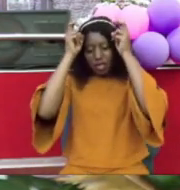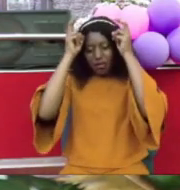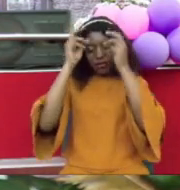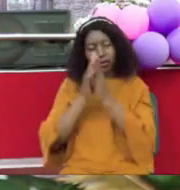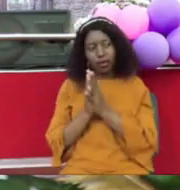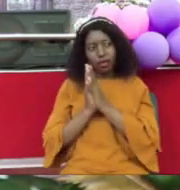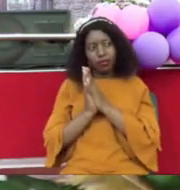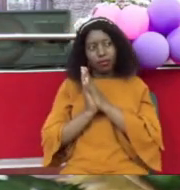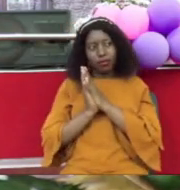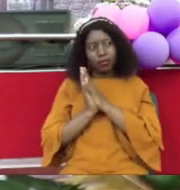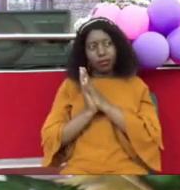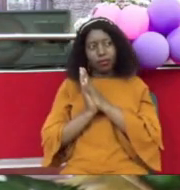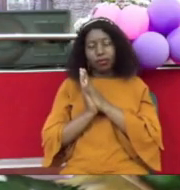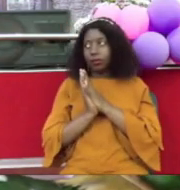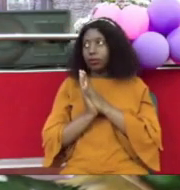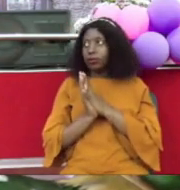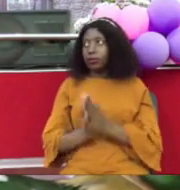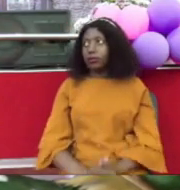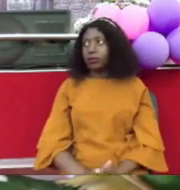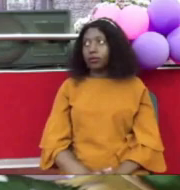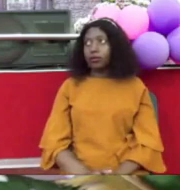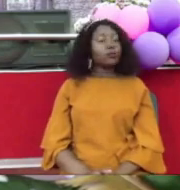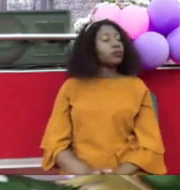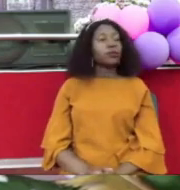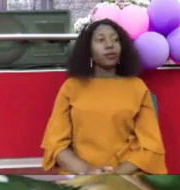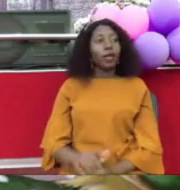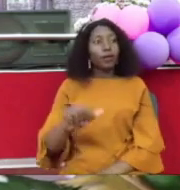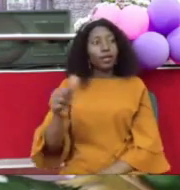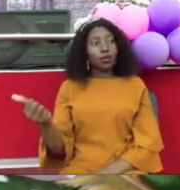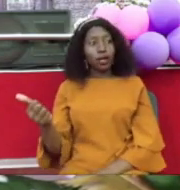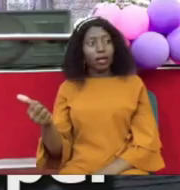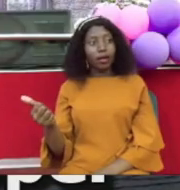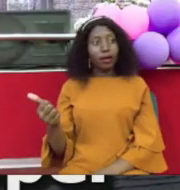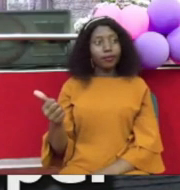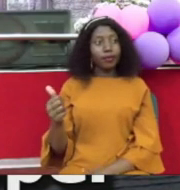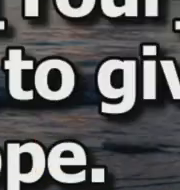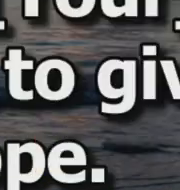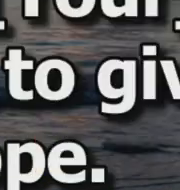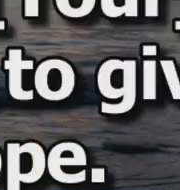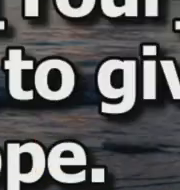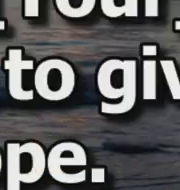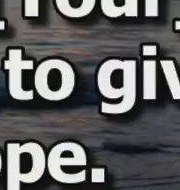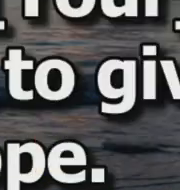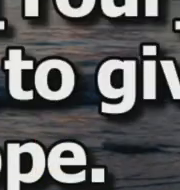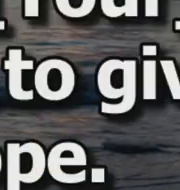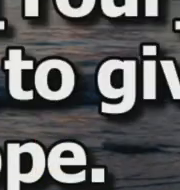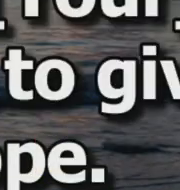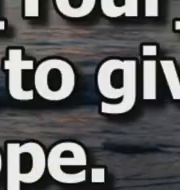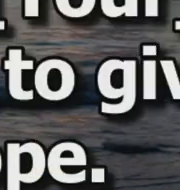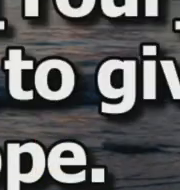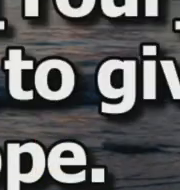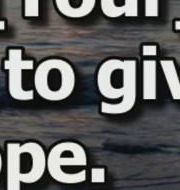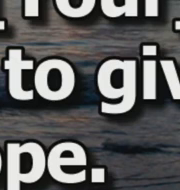mabaya. Another version says that I know the plans he has for us. Na kingine inasema ya kwamba